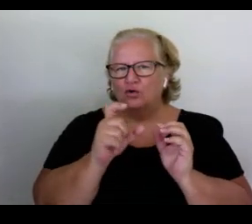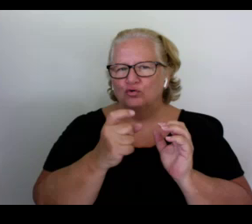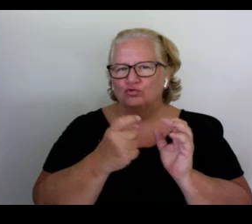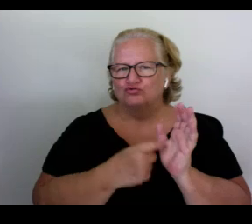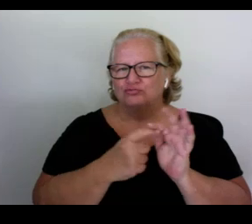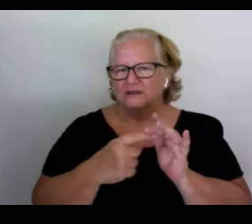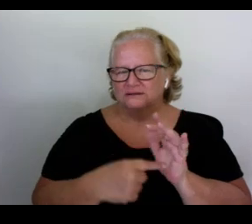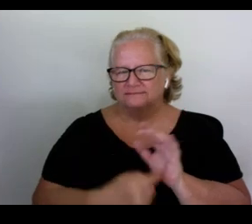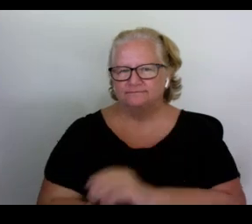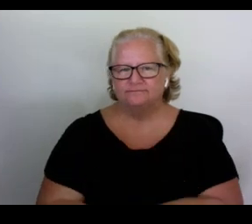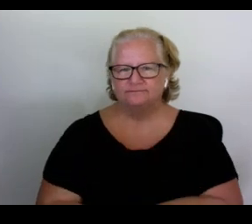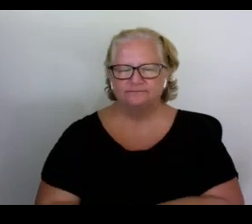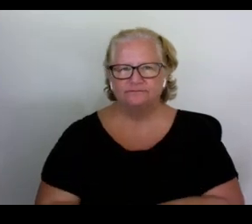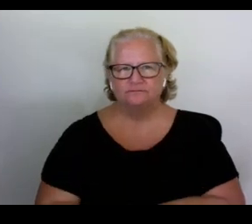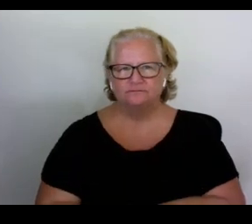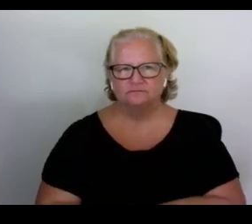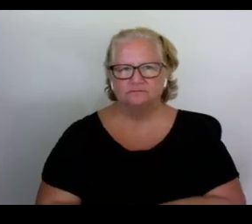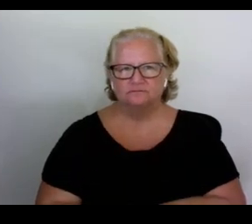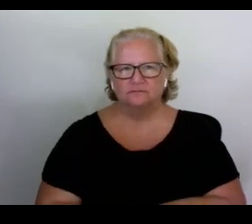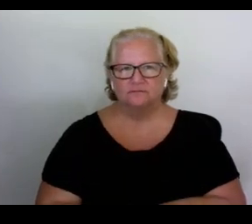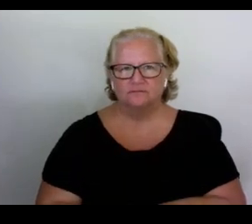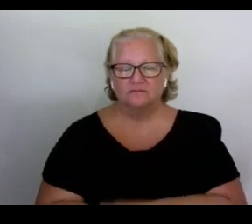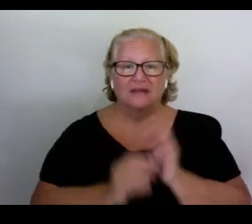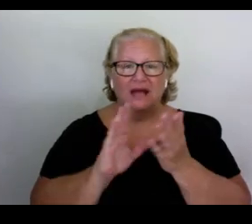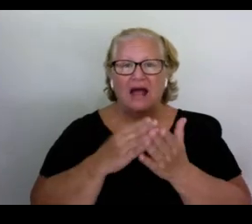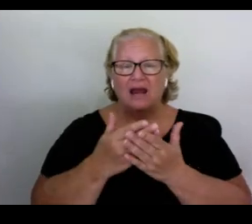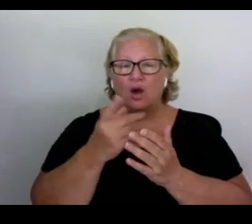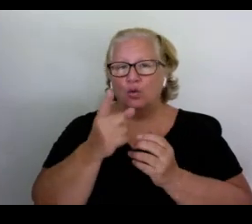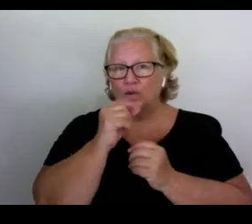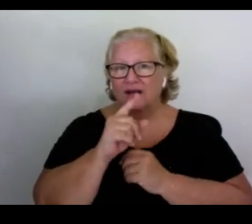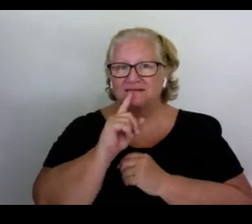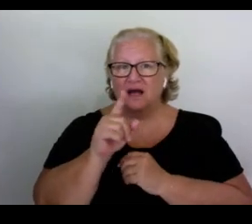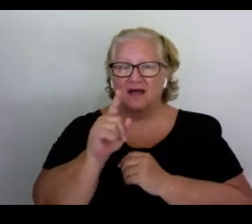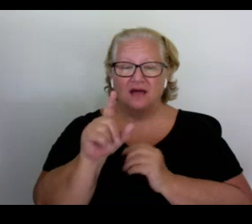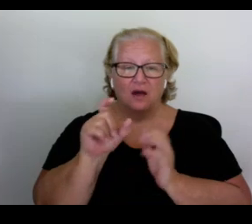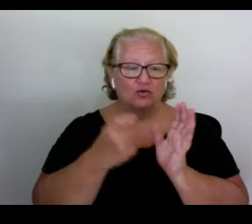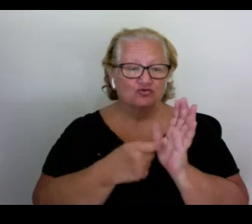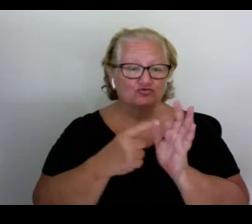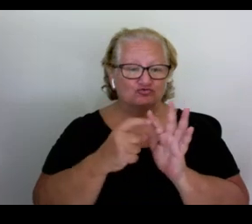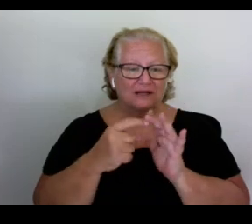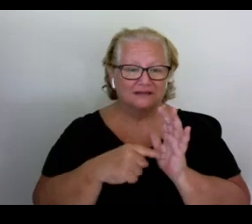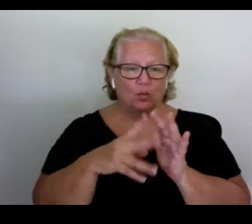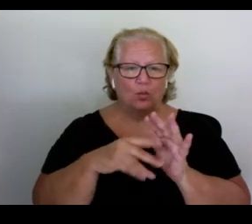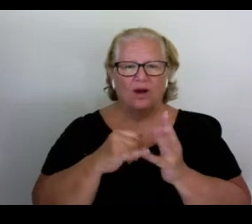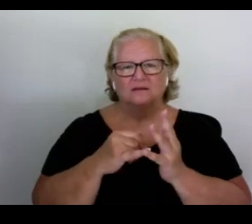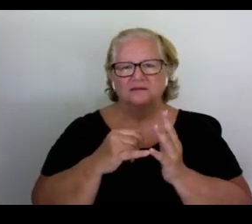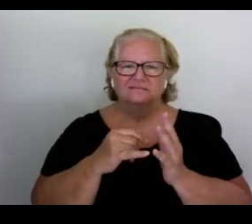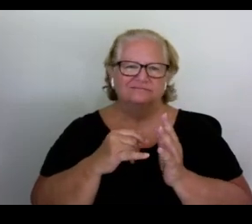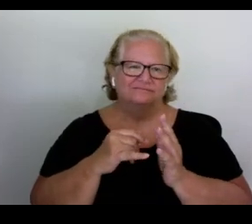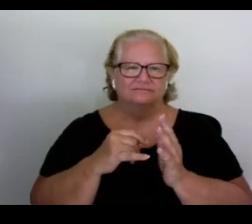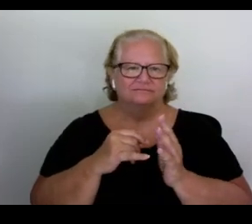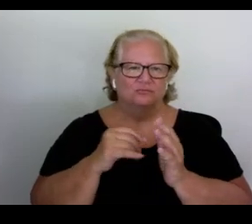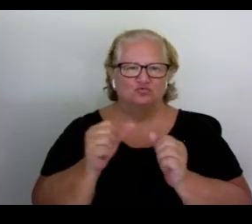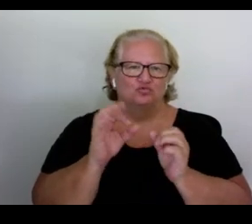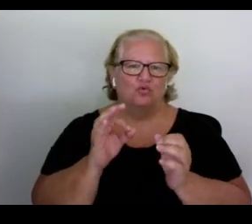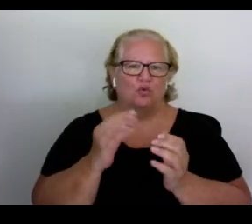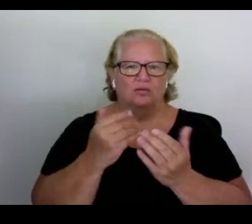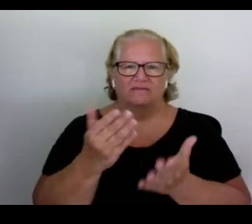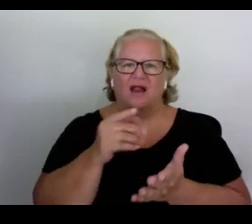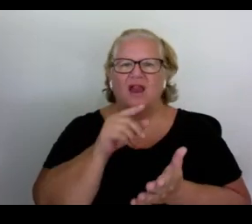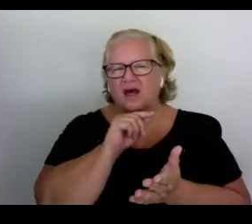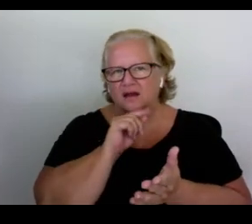space. Okay. Unless you can argue that the credit contract was irresponsibly lent and you could never